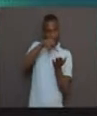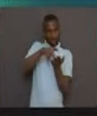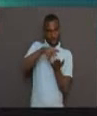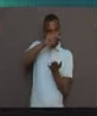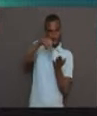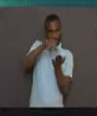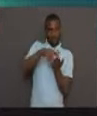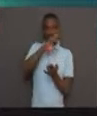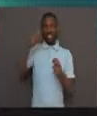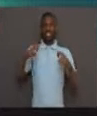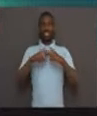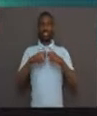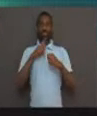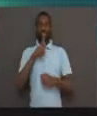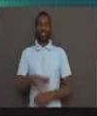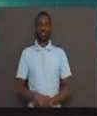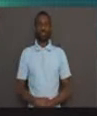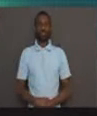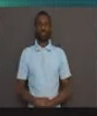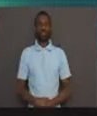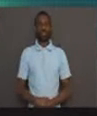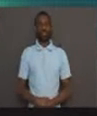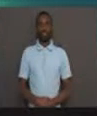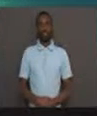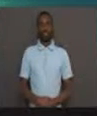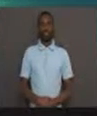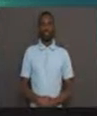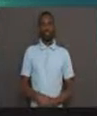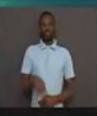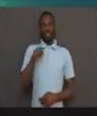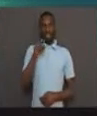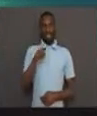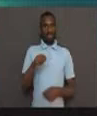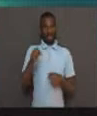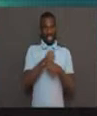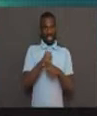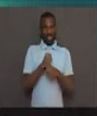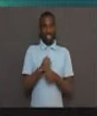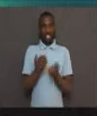and electrons. You will need these for the activity.